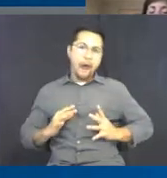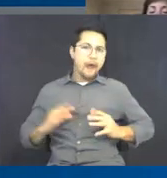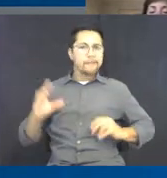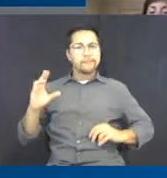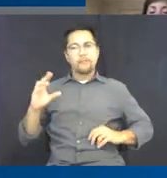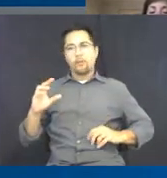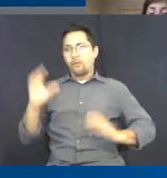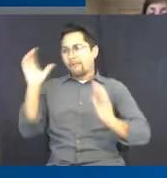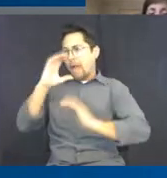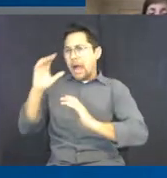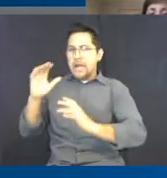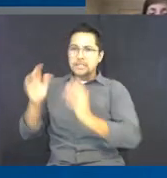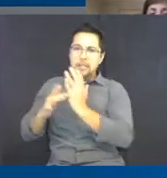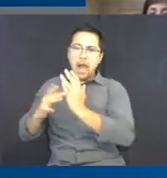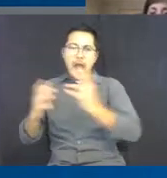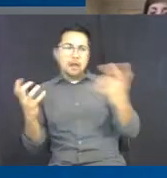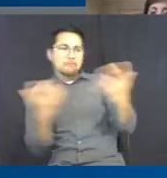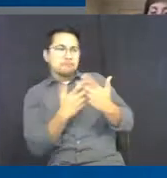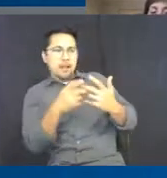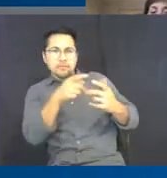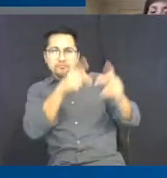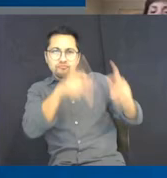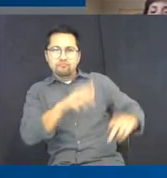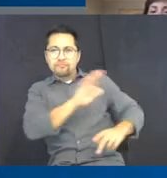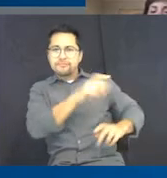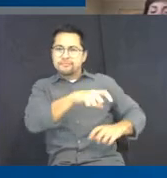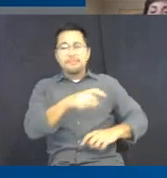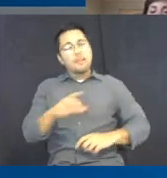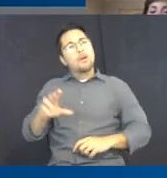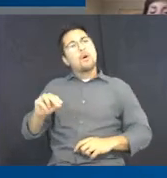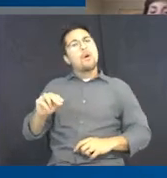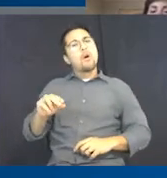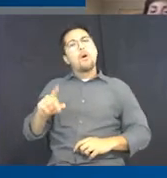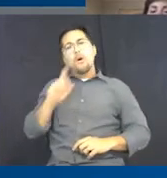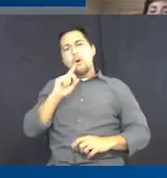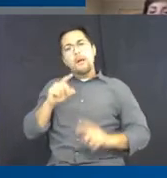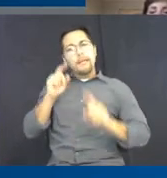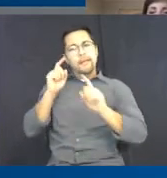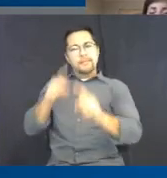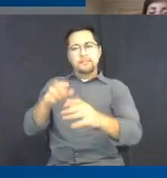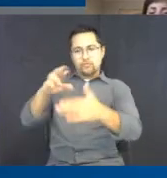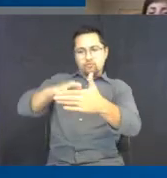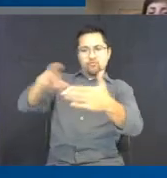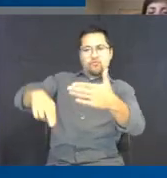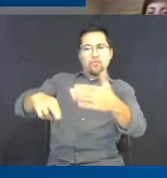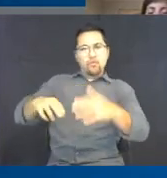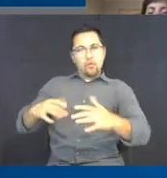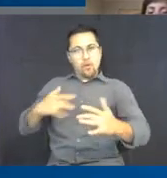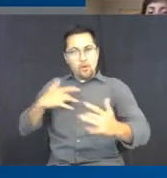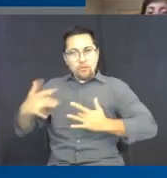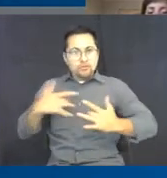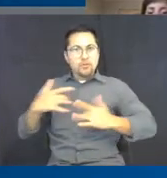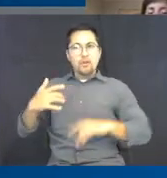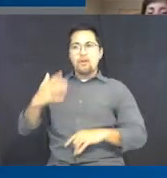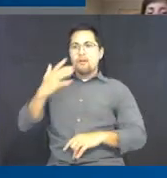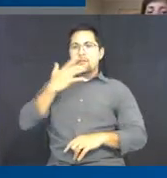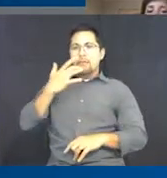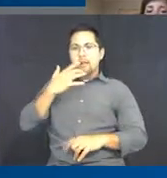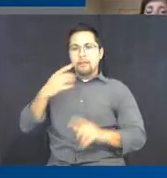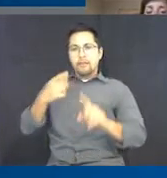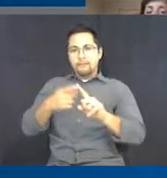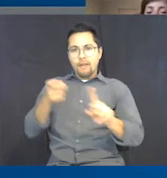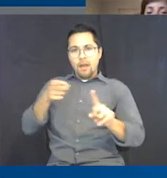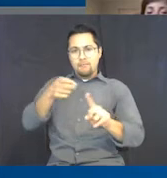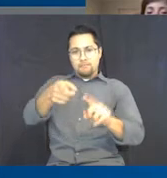those desired outcomes. And really, there's an exhaustive list of technology that can be used in this way